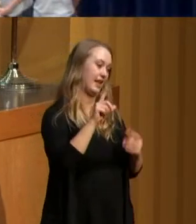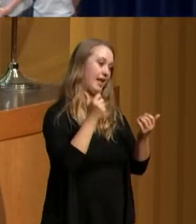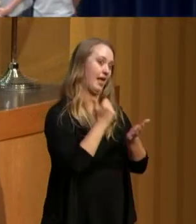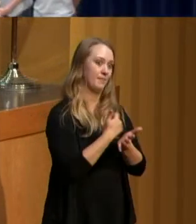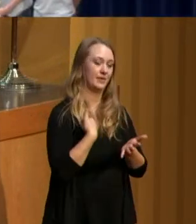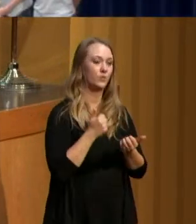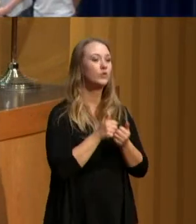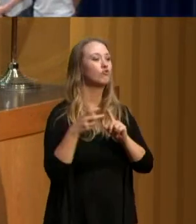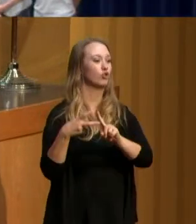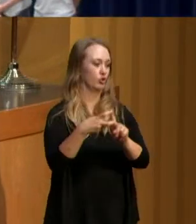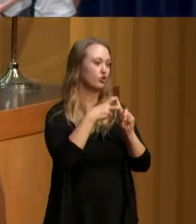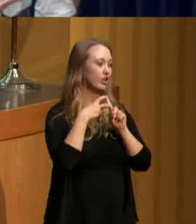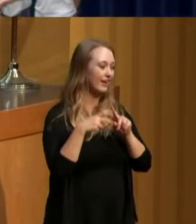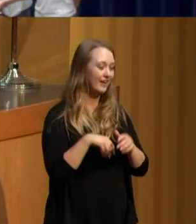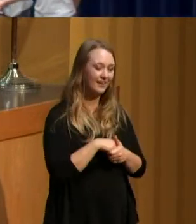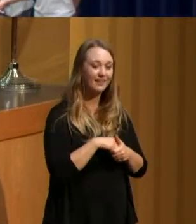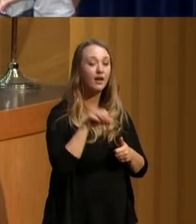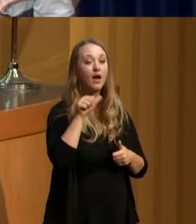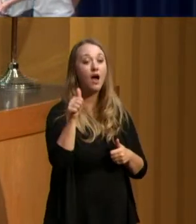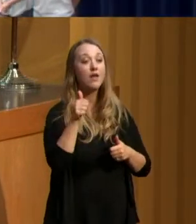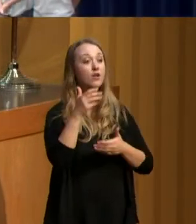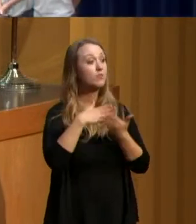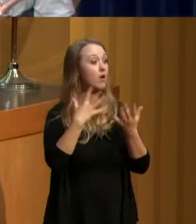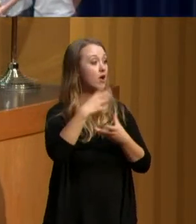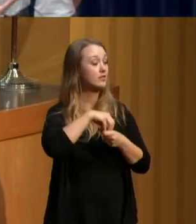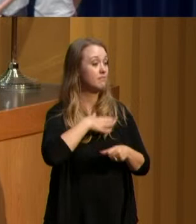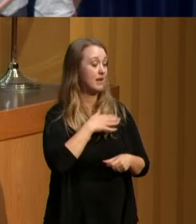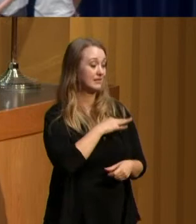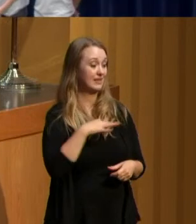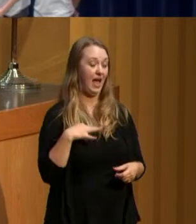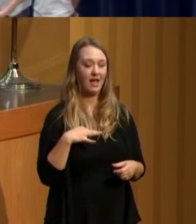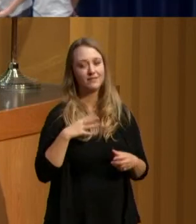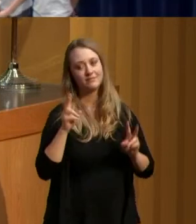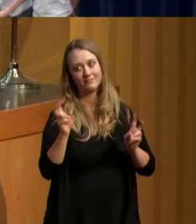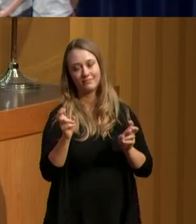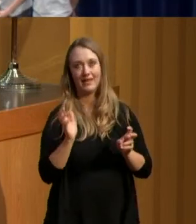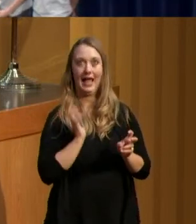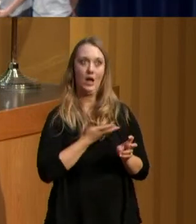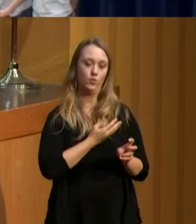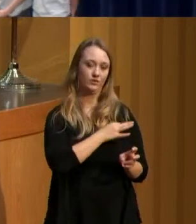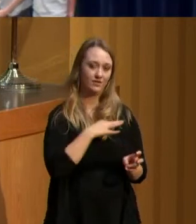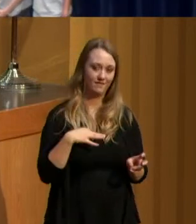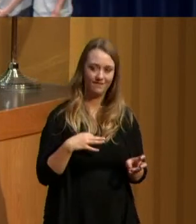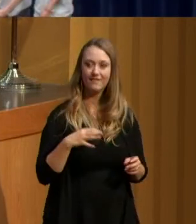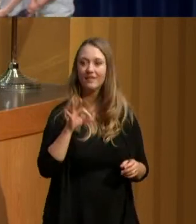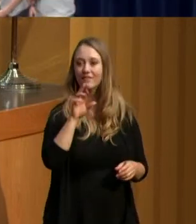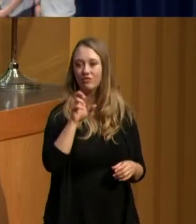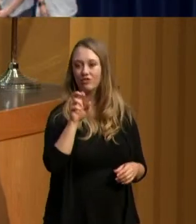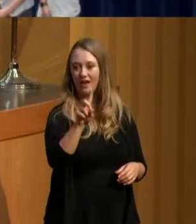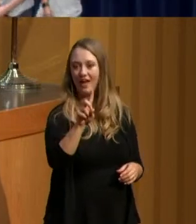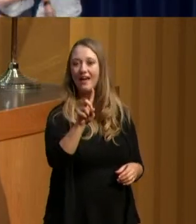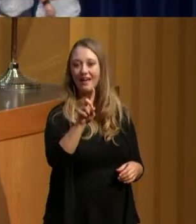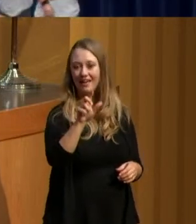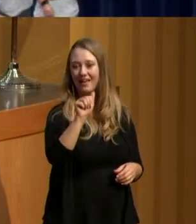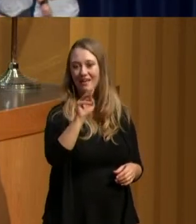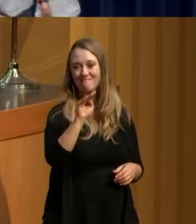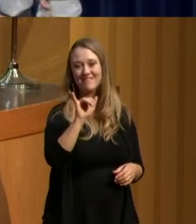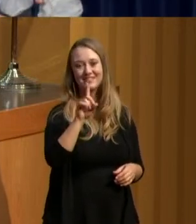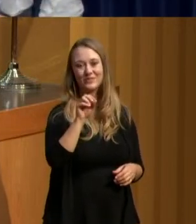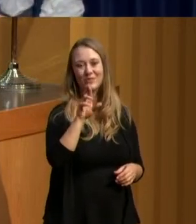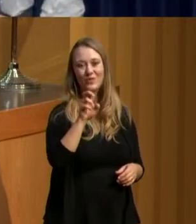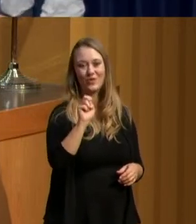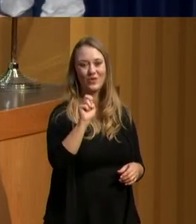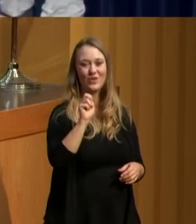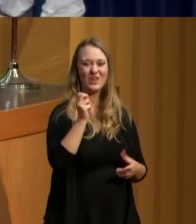recruiting. Other parts of my staff, I call them part of my staff, our SAS mentors, Fred Amador and Genevieve. If you guys can stand